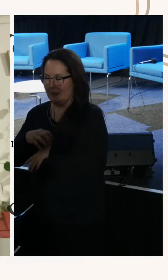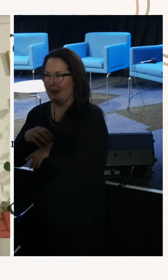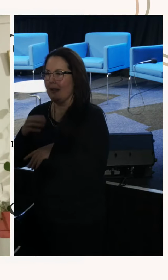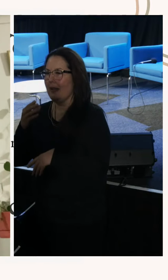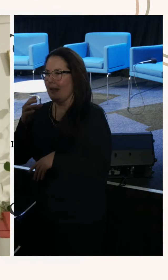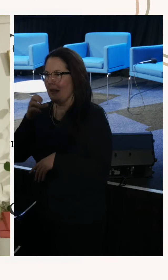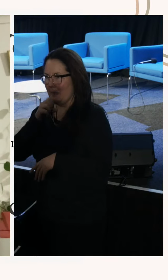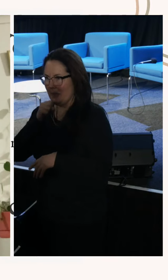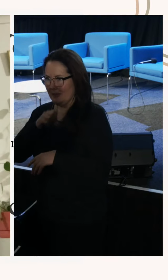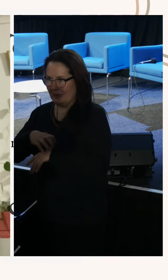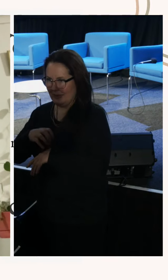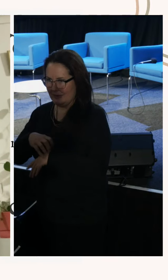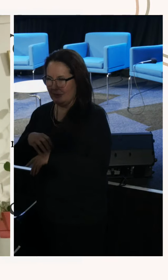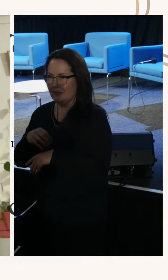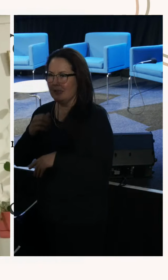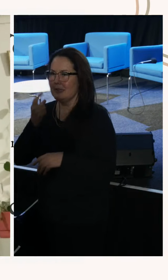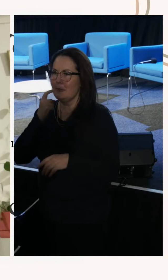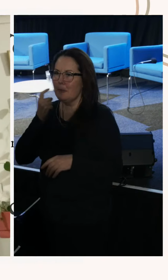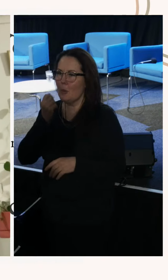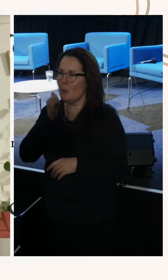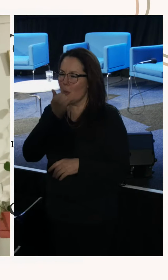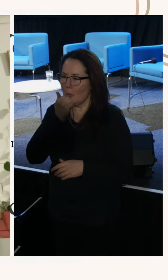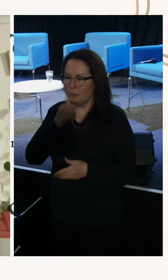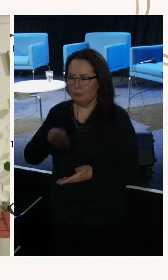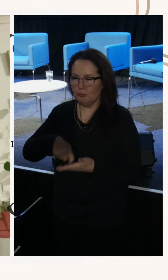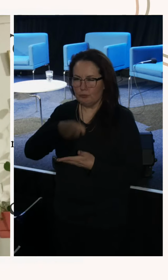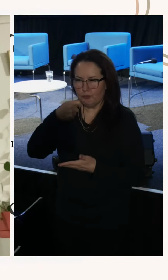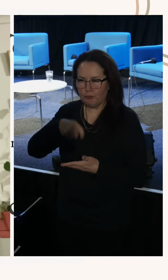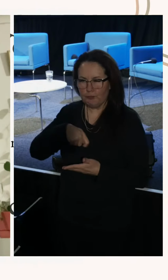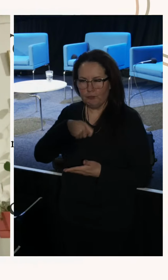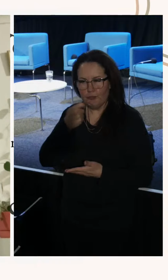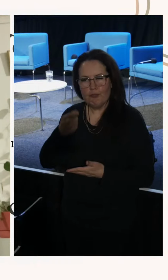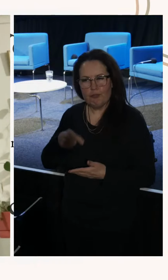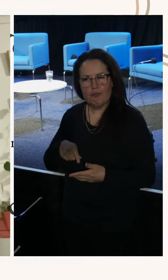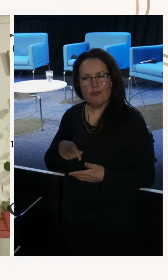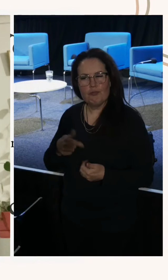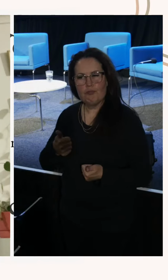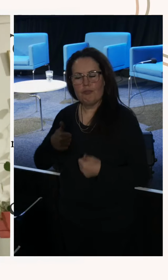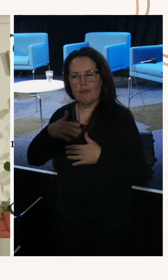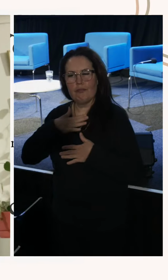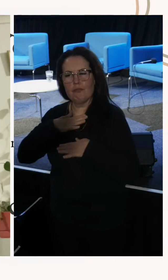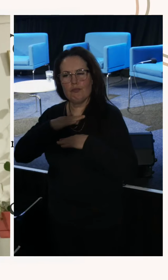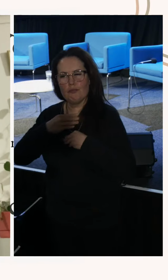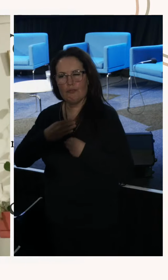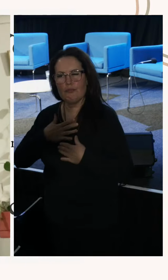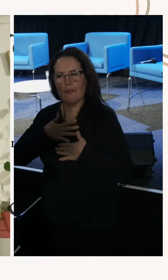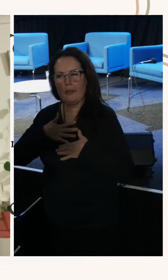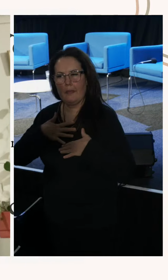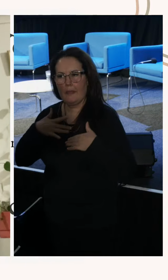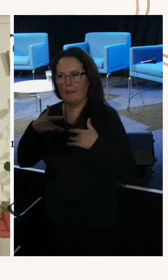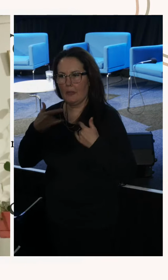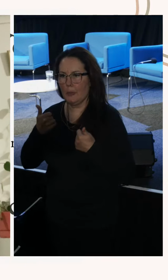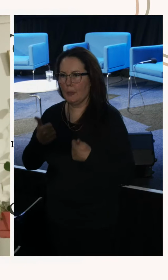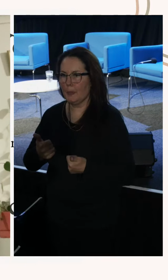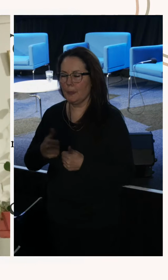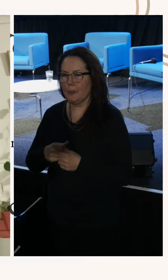warming, rounded. In that last part of 2021, that same friend took me to an outdoor exercise